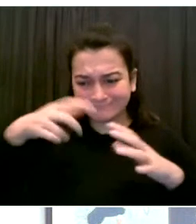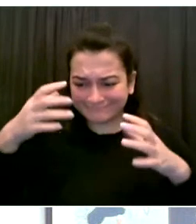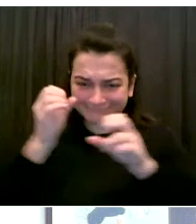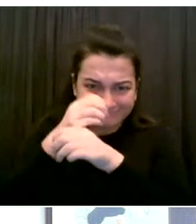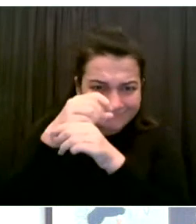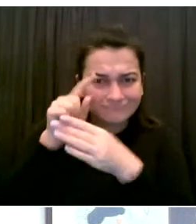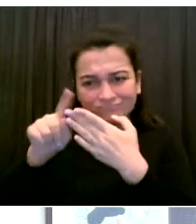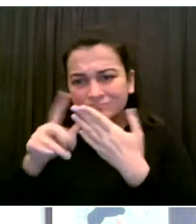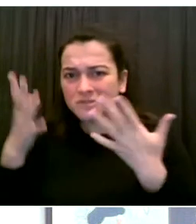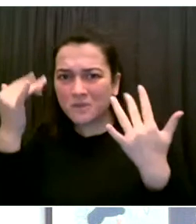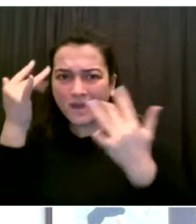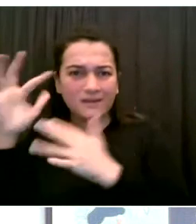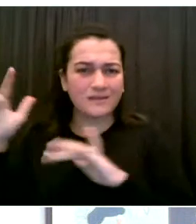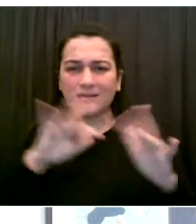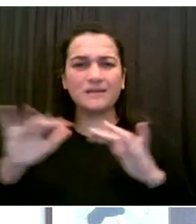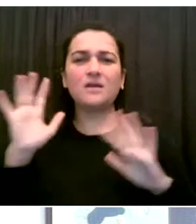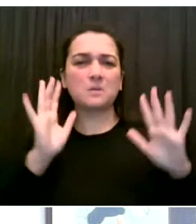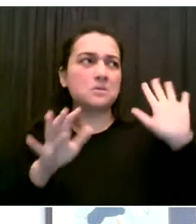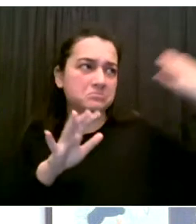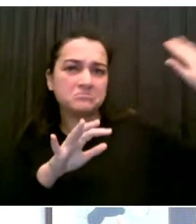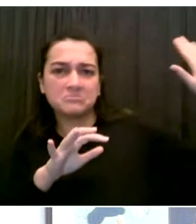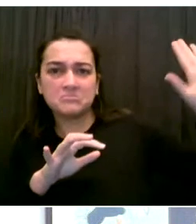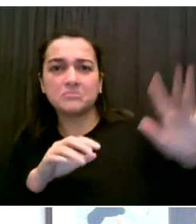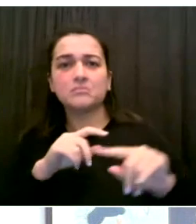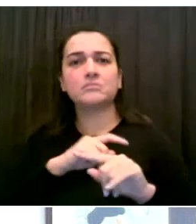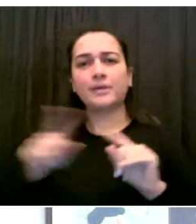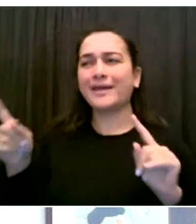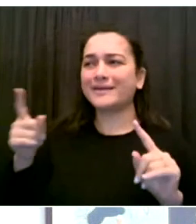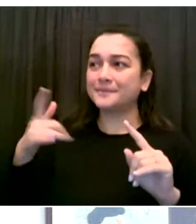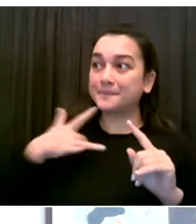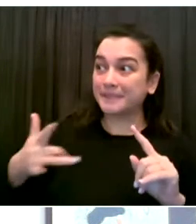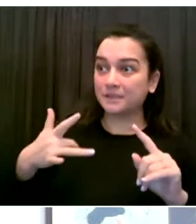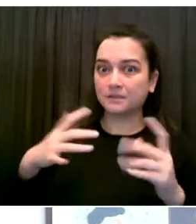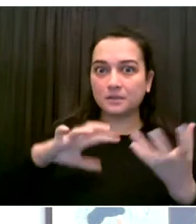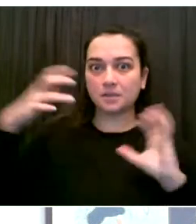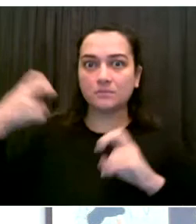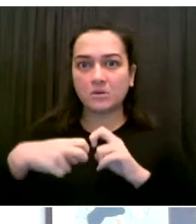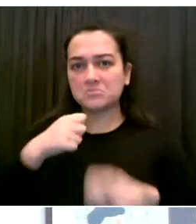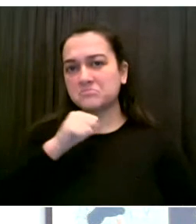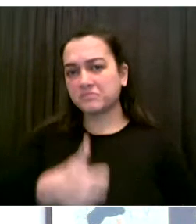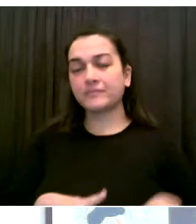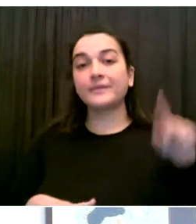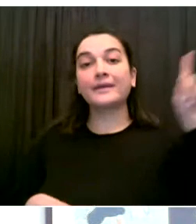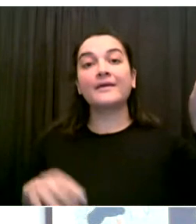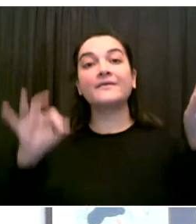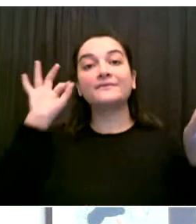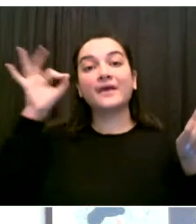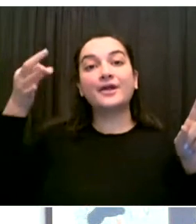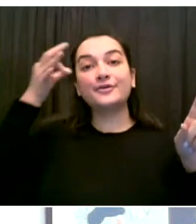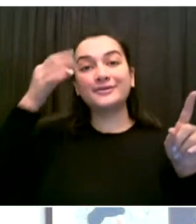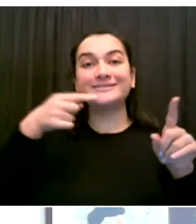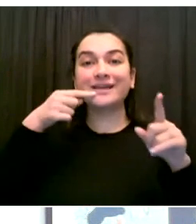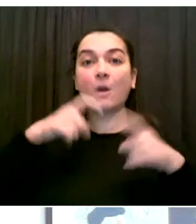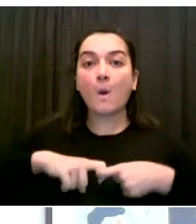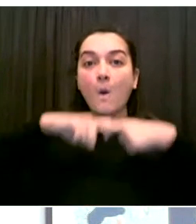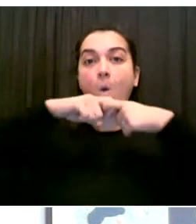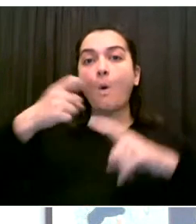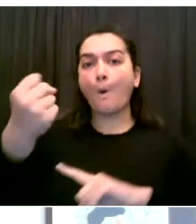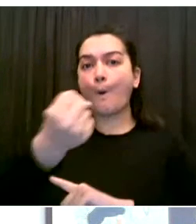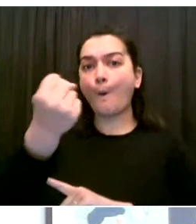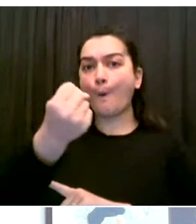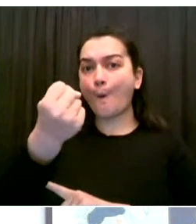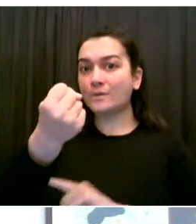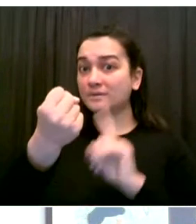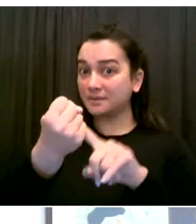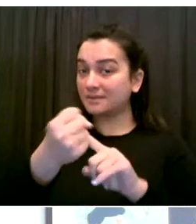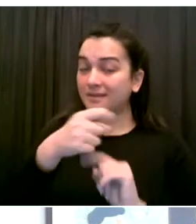is deliberately being termed as a pause because it's a chance for us to step back and assess, give our partners,